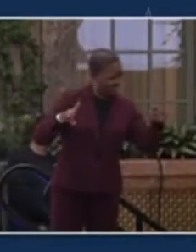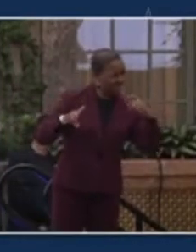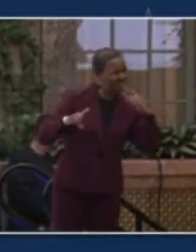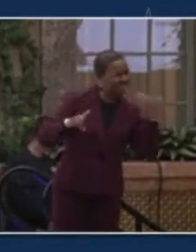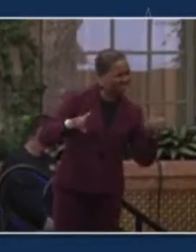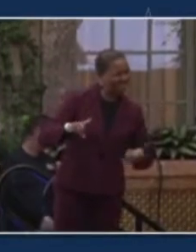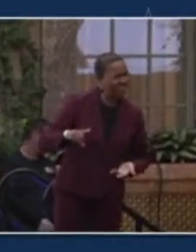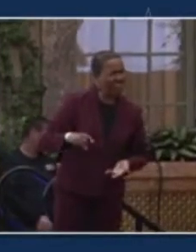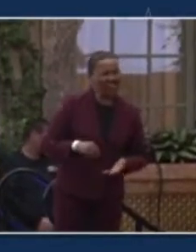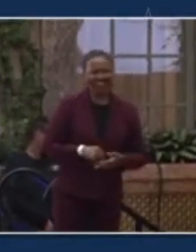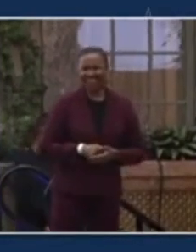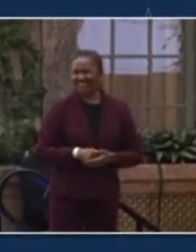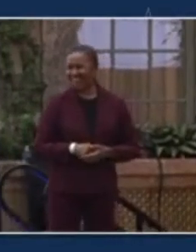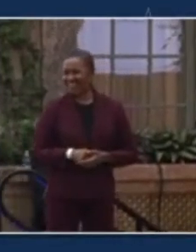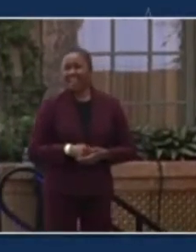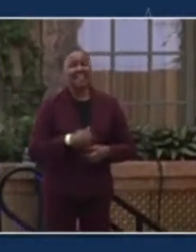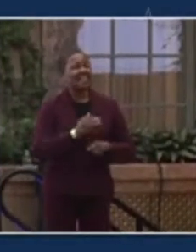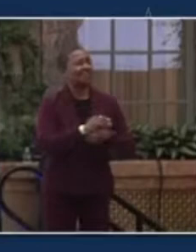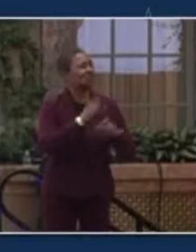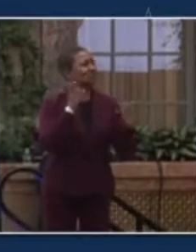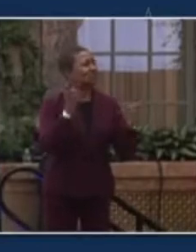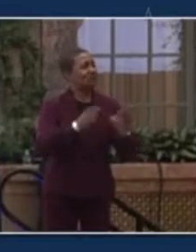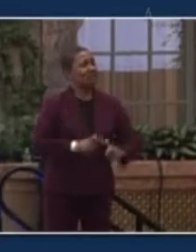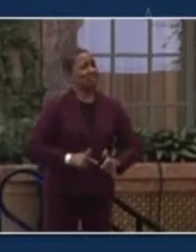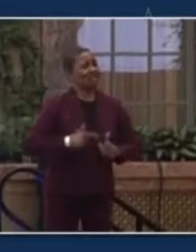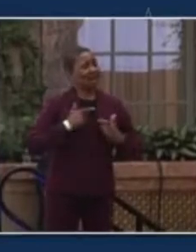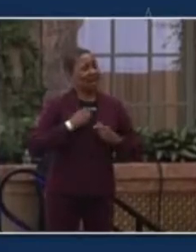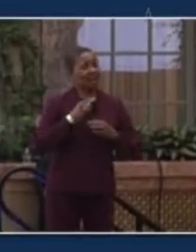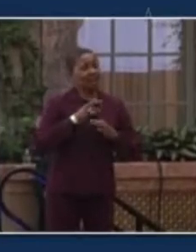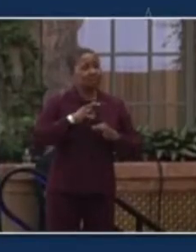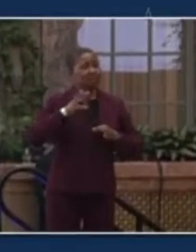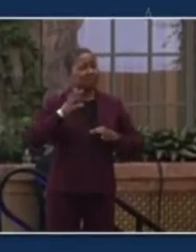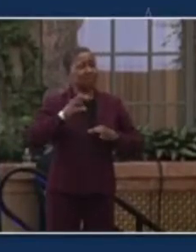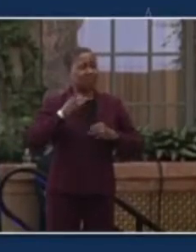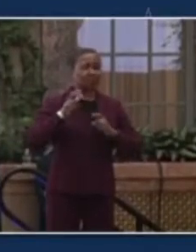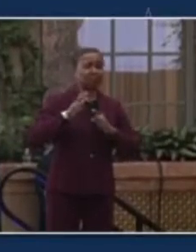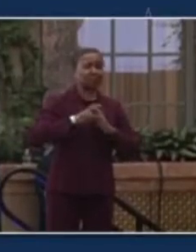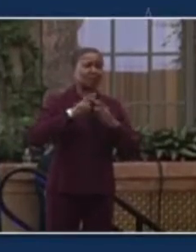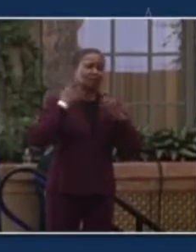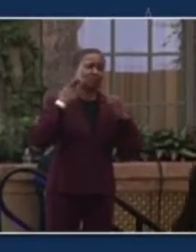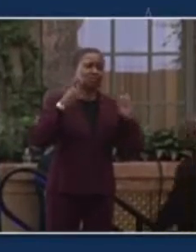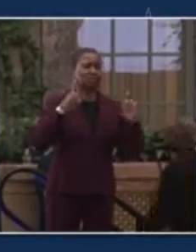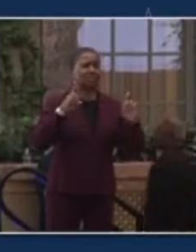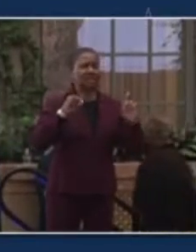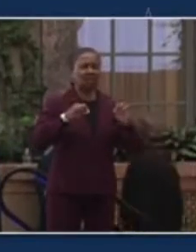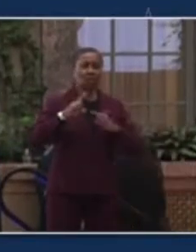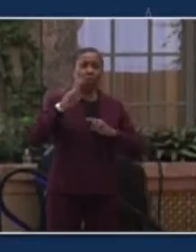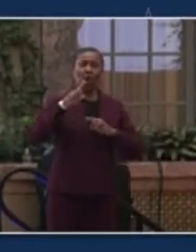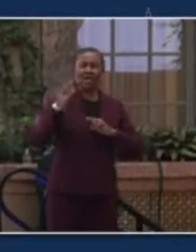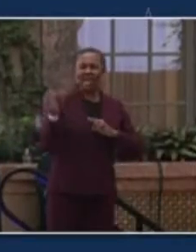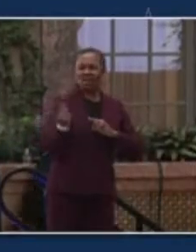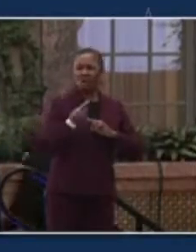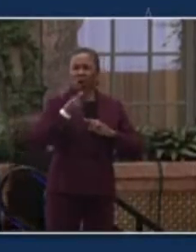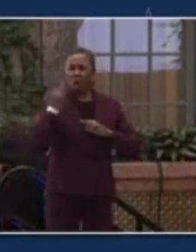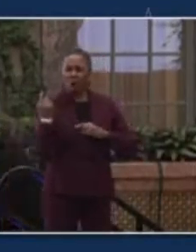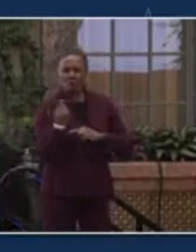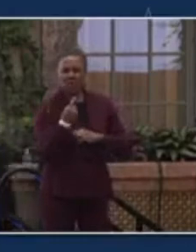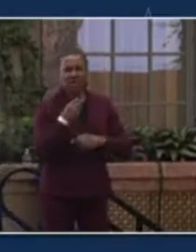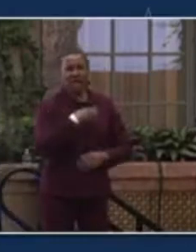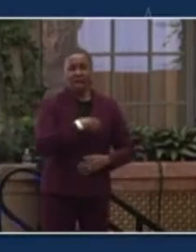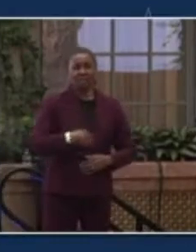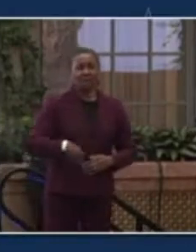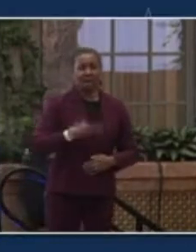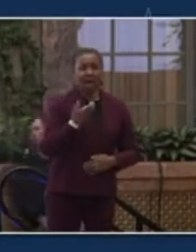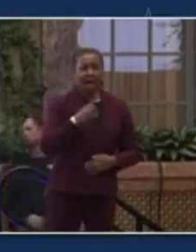right? An evening to celebrate the life, spirit, and remarkable achievements of the one and the only Mayor